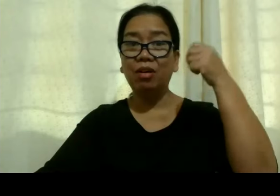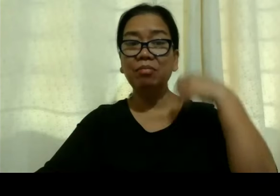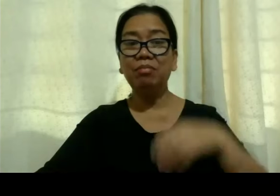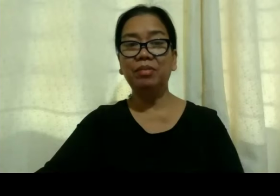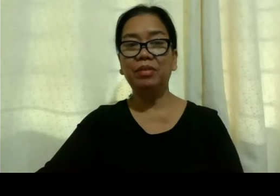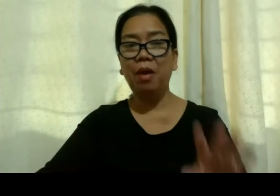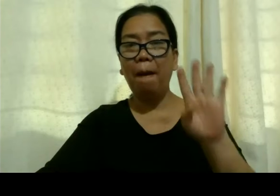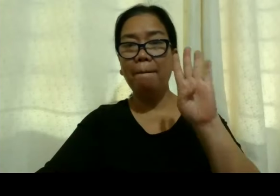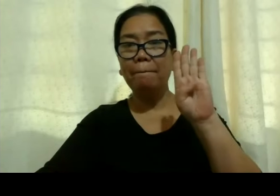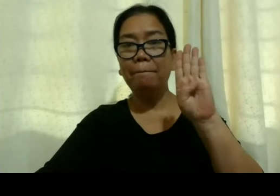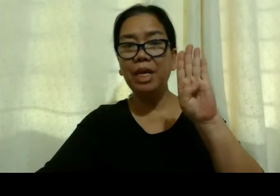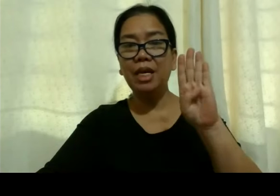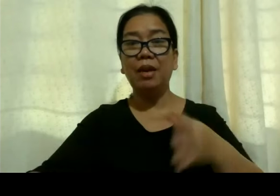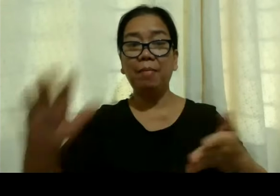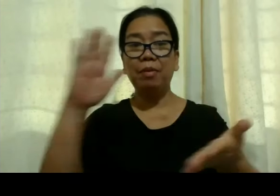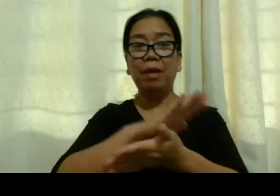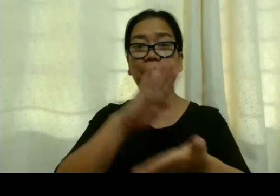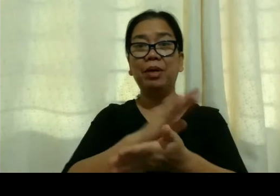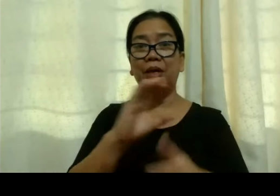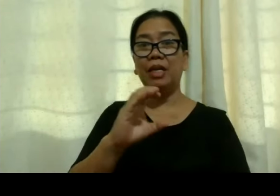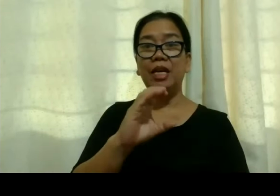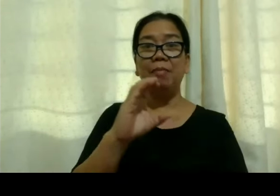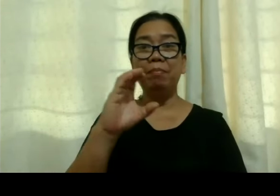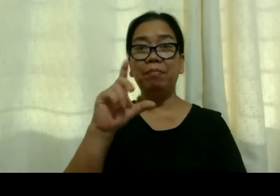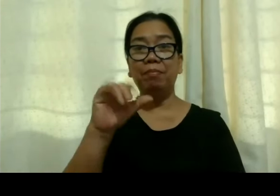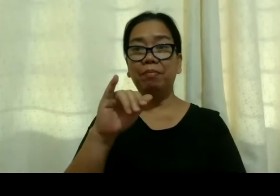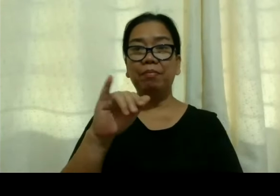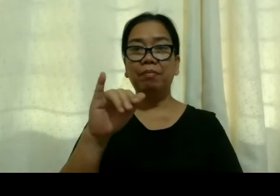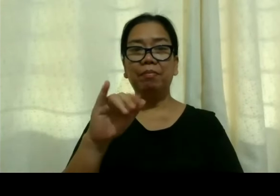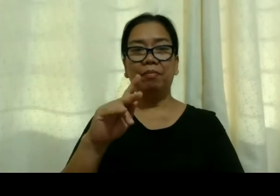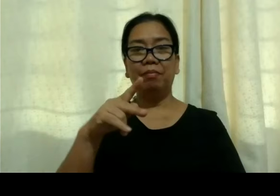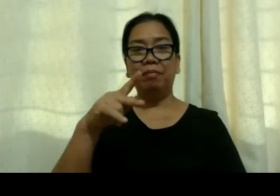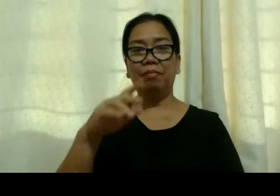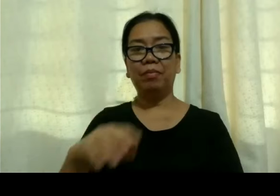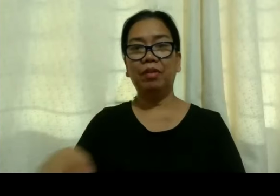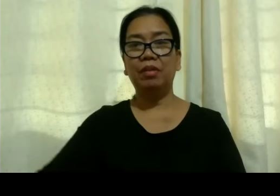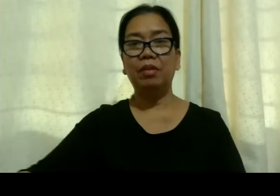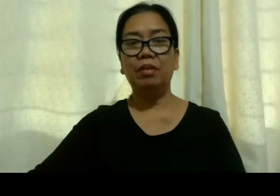plastic bomb. B, paper clip.